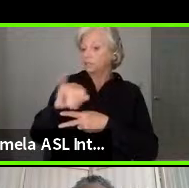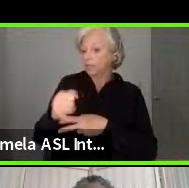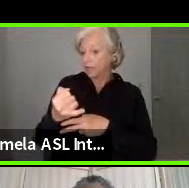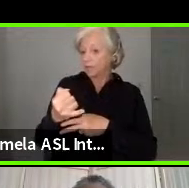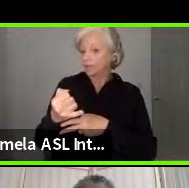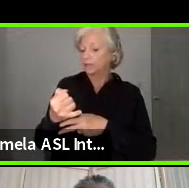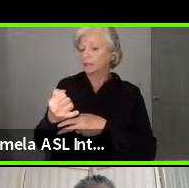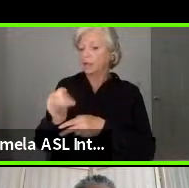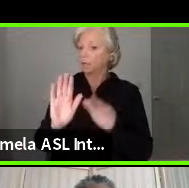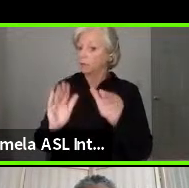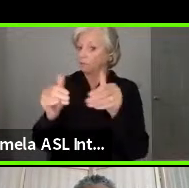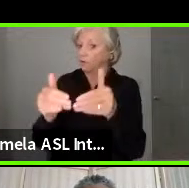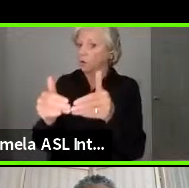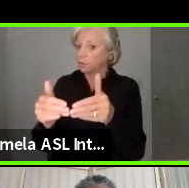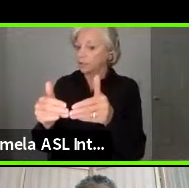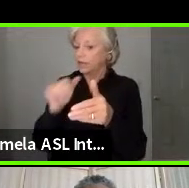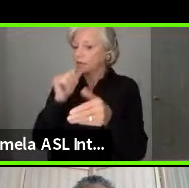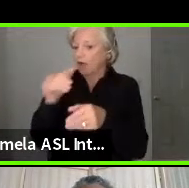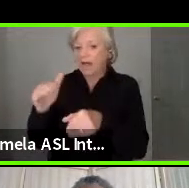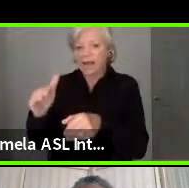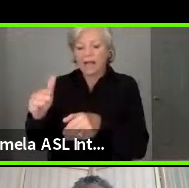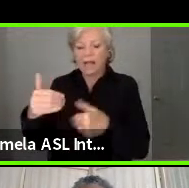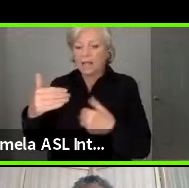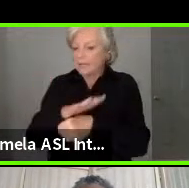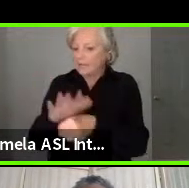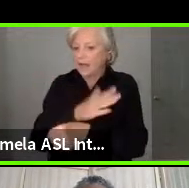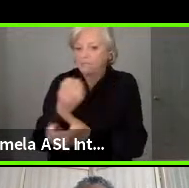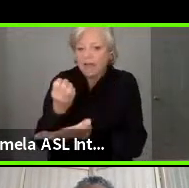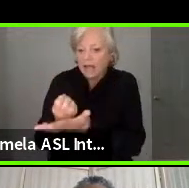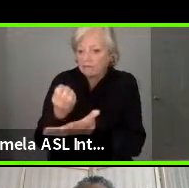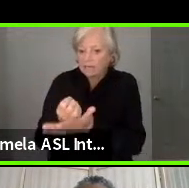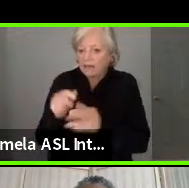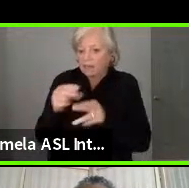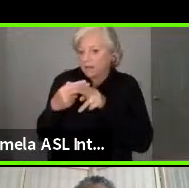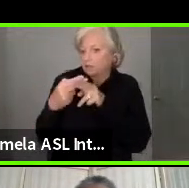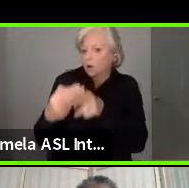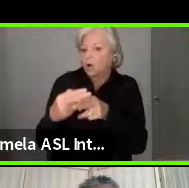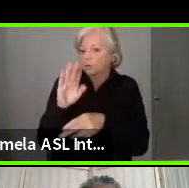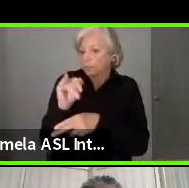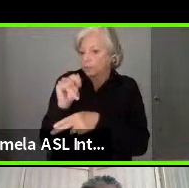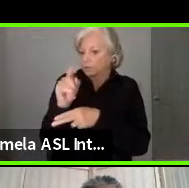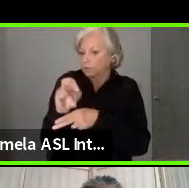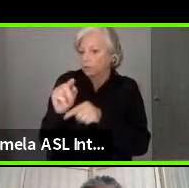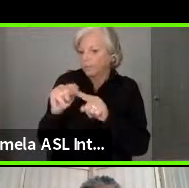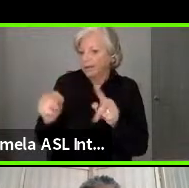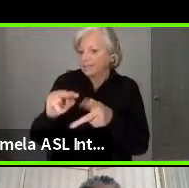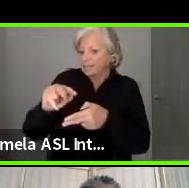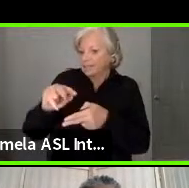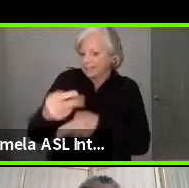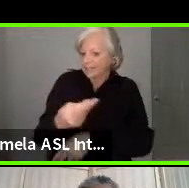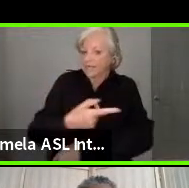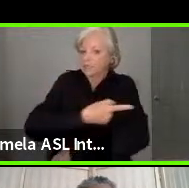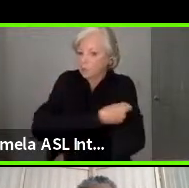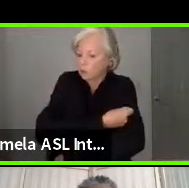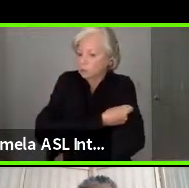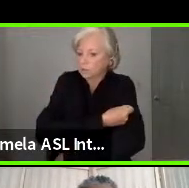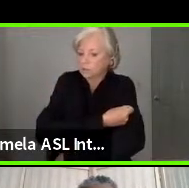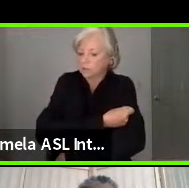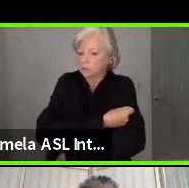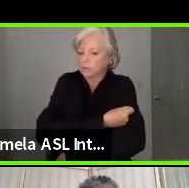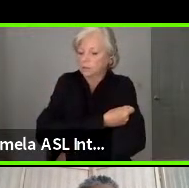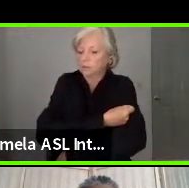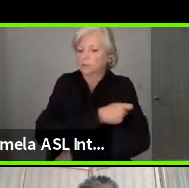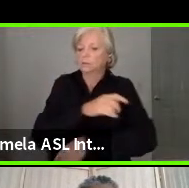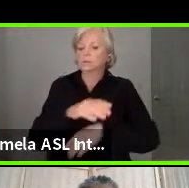was, you really don't have enough evidence to say this is a booster. This looks more like it should be a second dose. That was in the formal